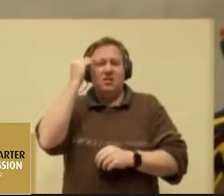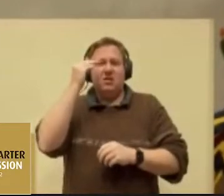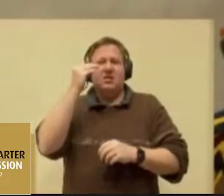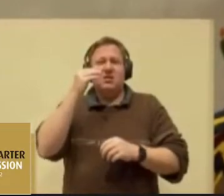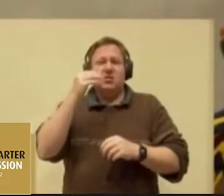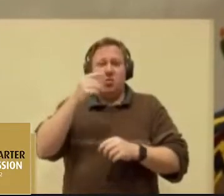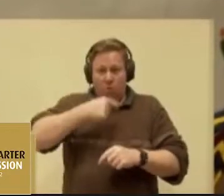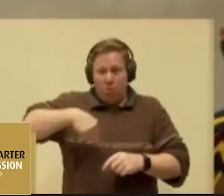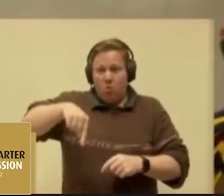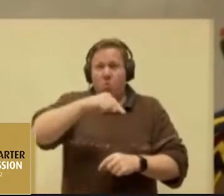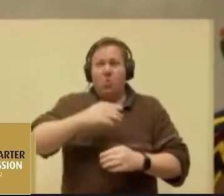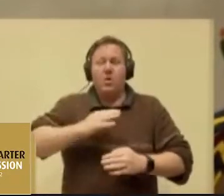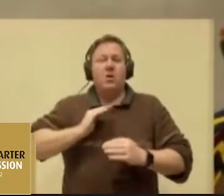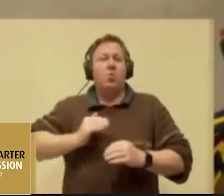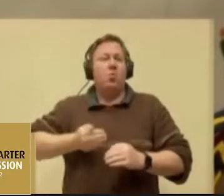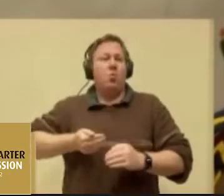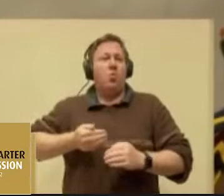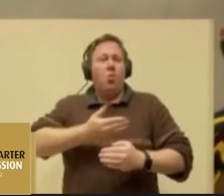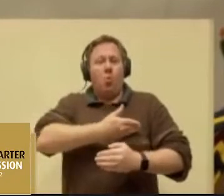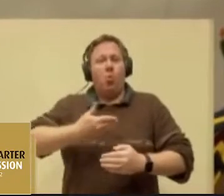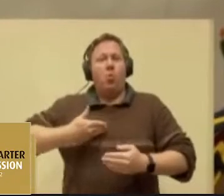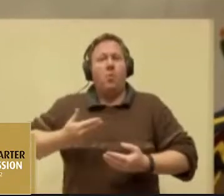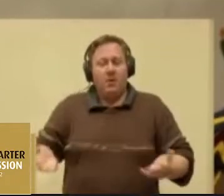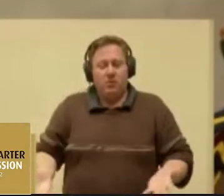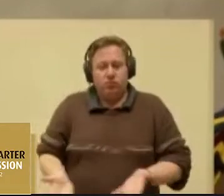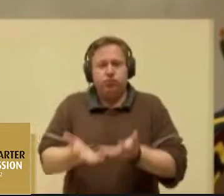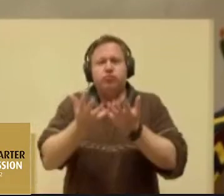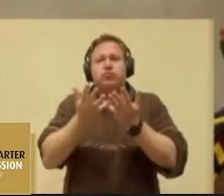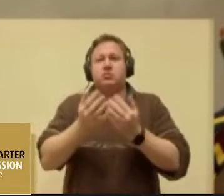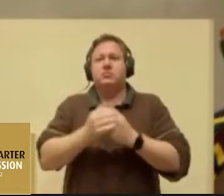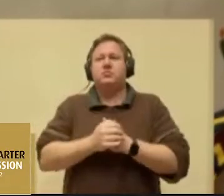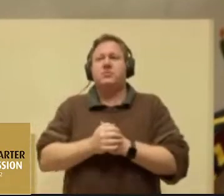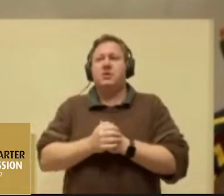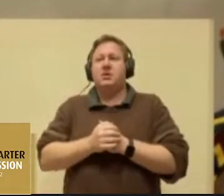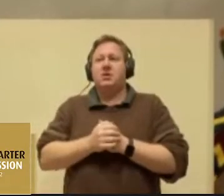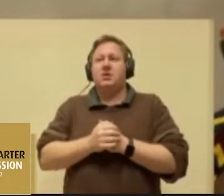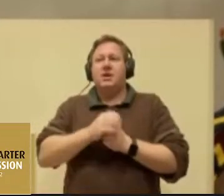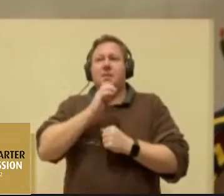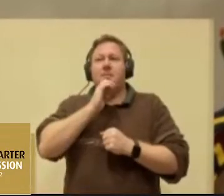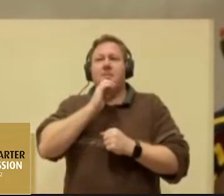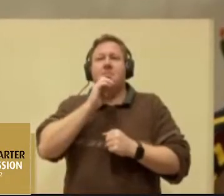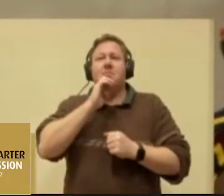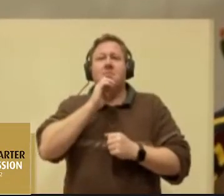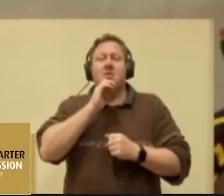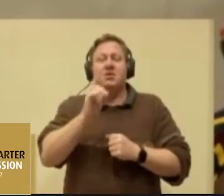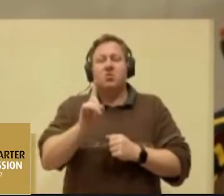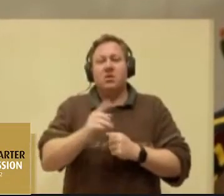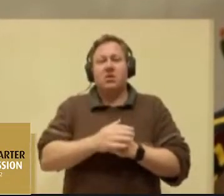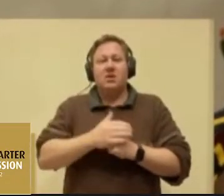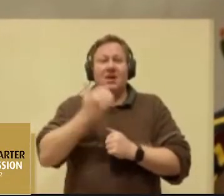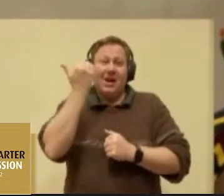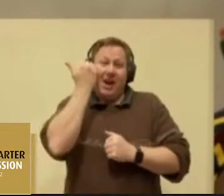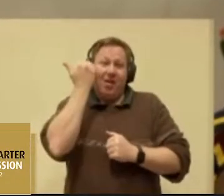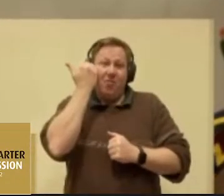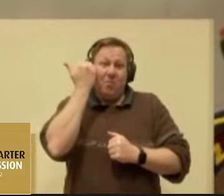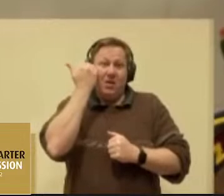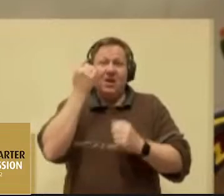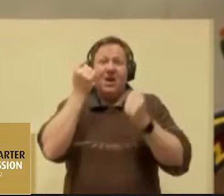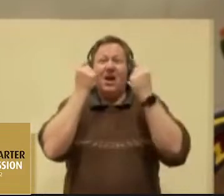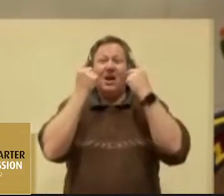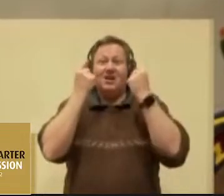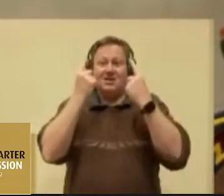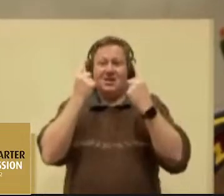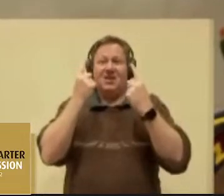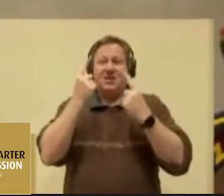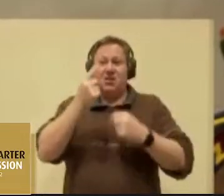us as a women which means our government will have a better understanding of what